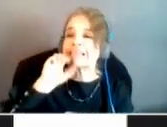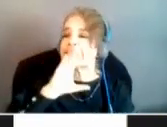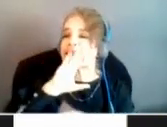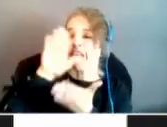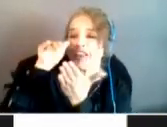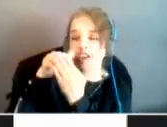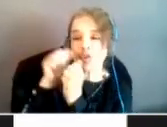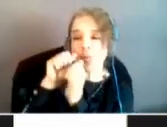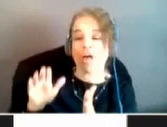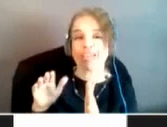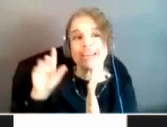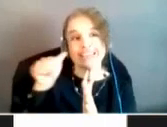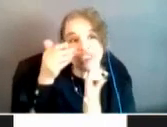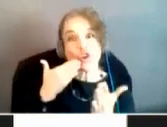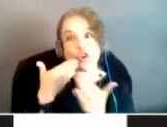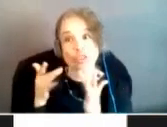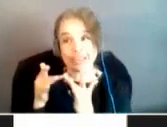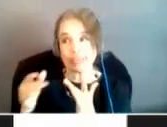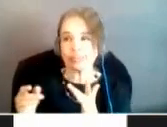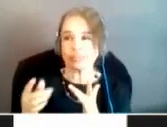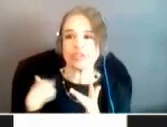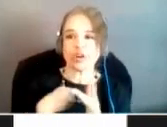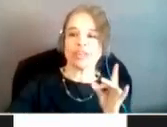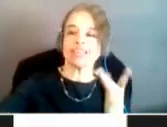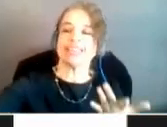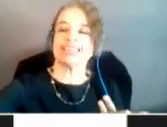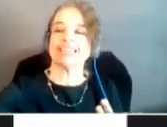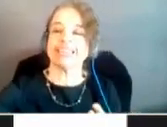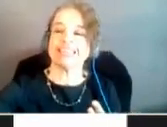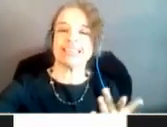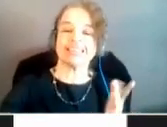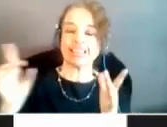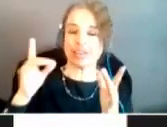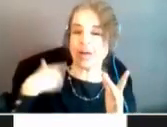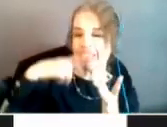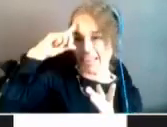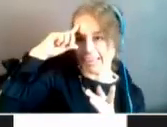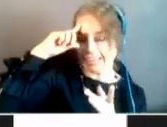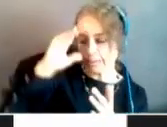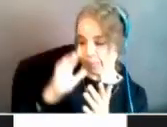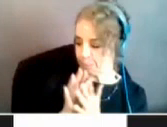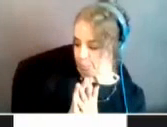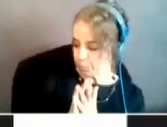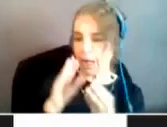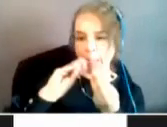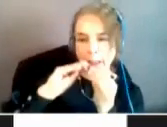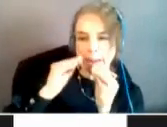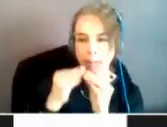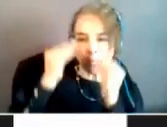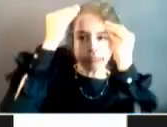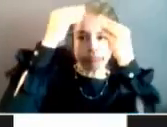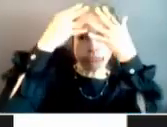Center Without Walls is another really good one. We use them up here as well. So I think there are a number of